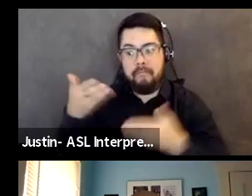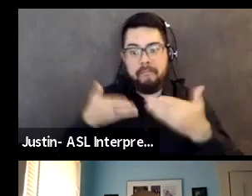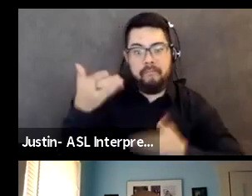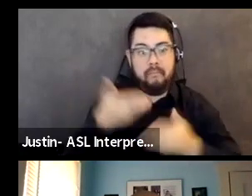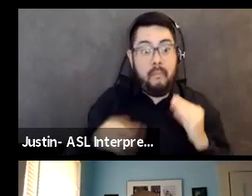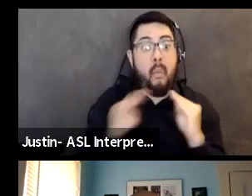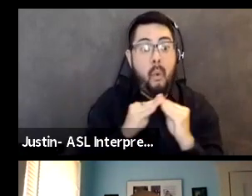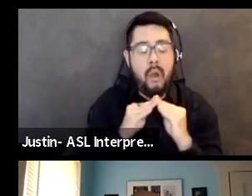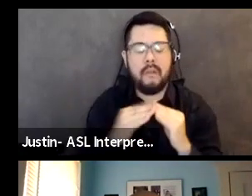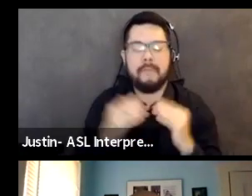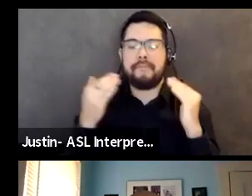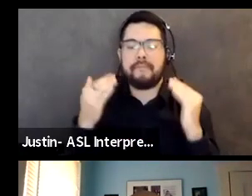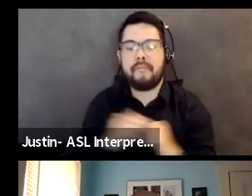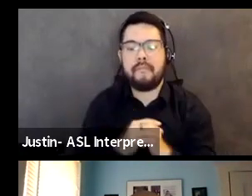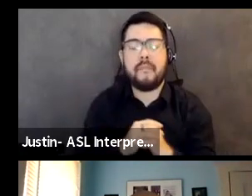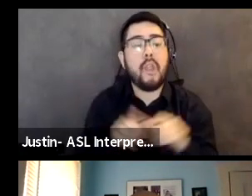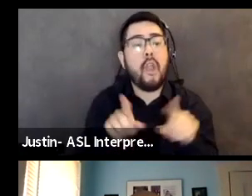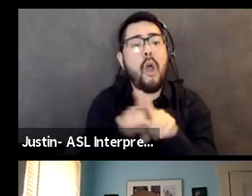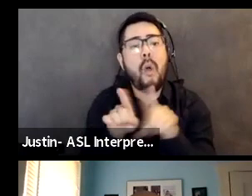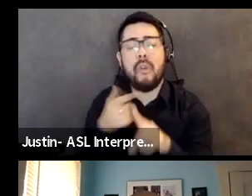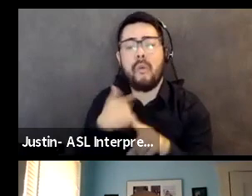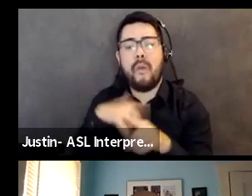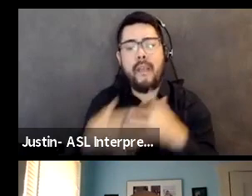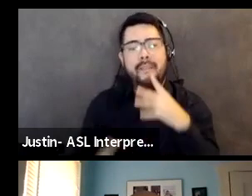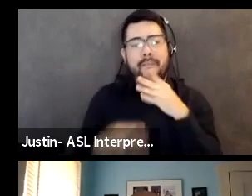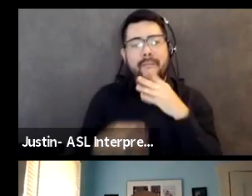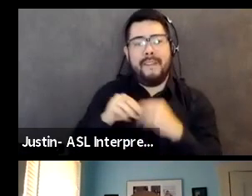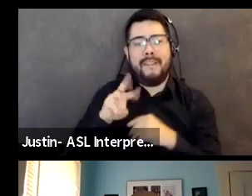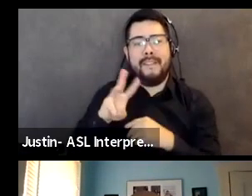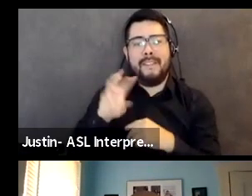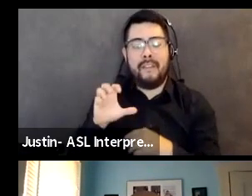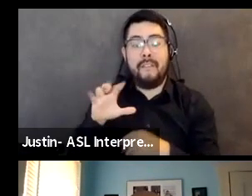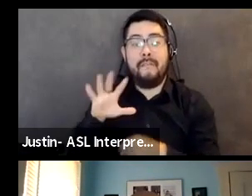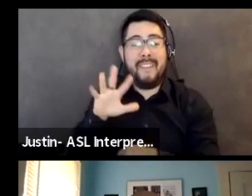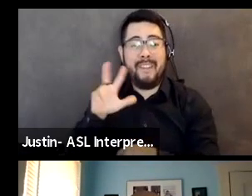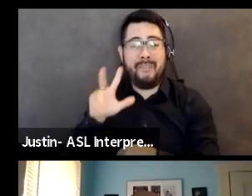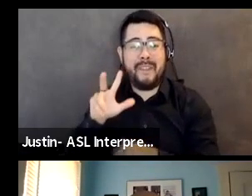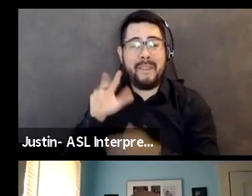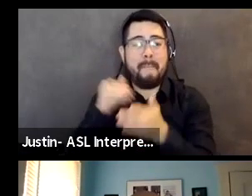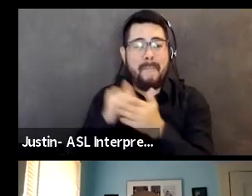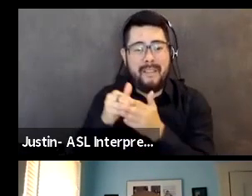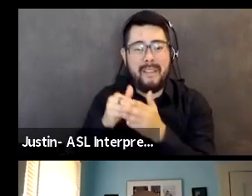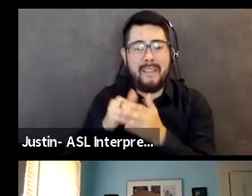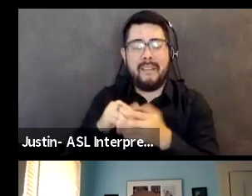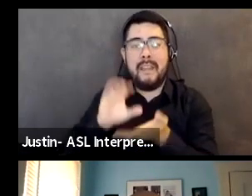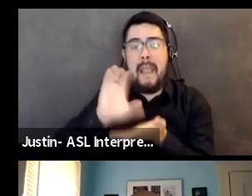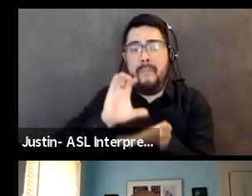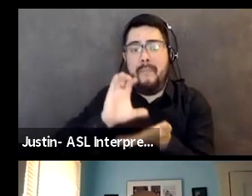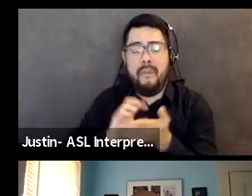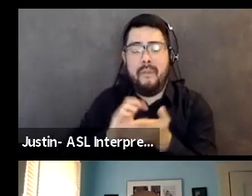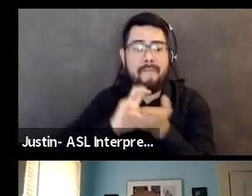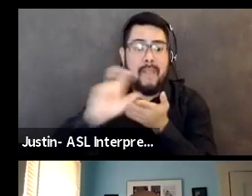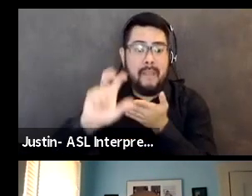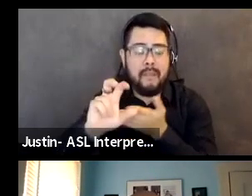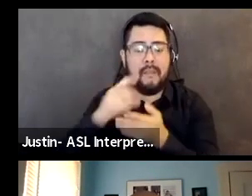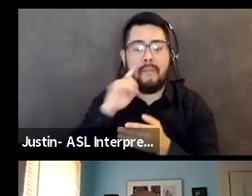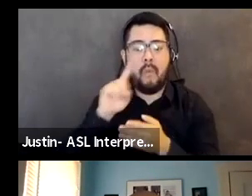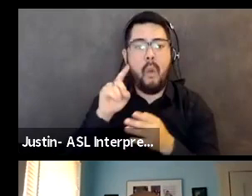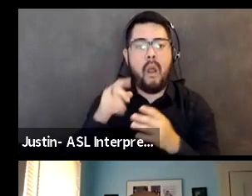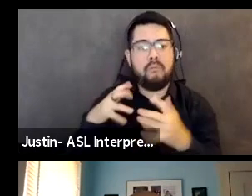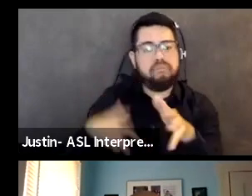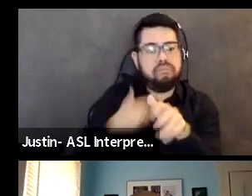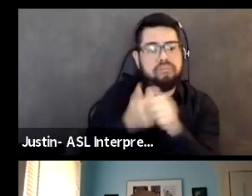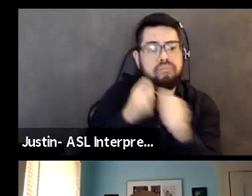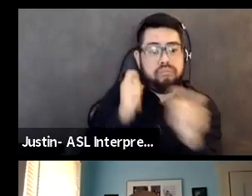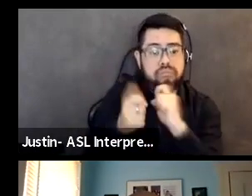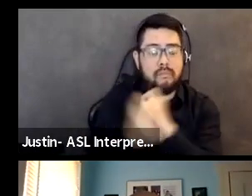addition to those investments we're making an additional 653 million dollar capital investment to modernize classrooms uh